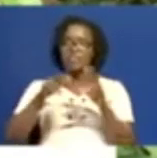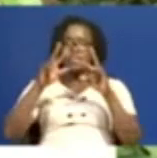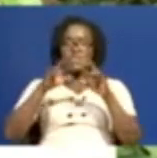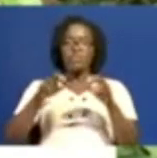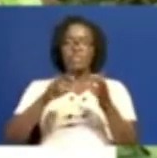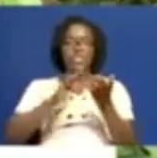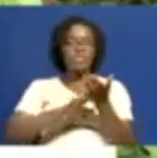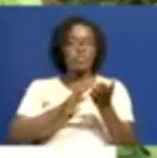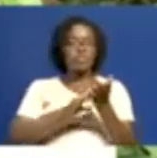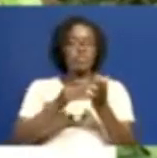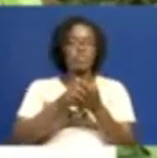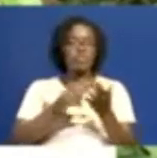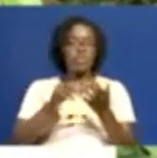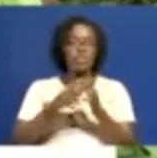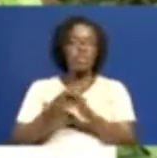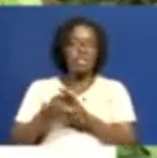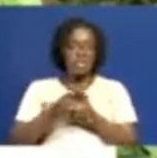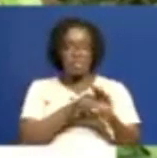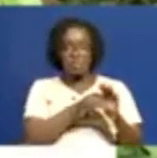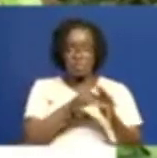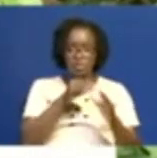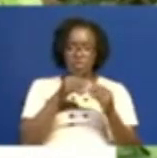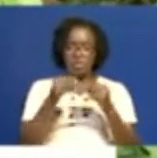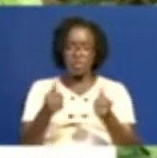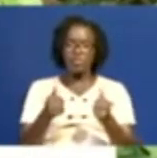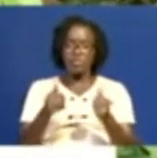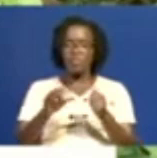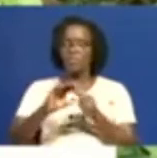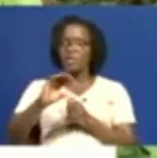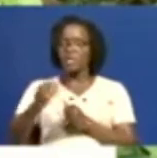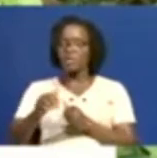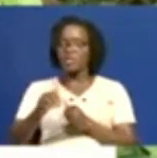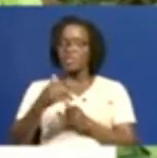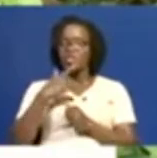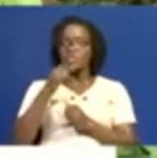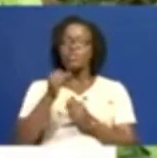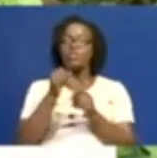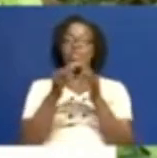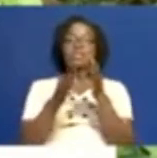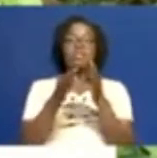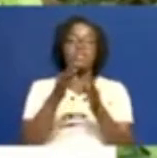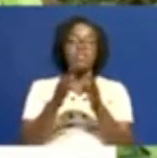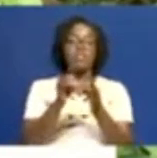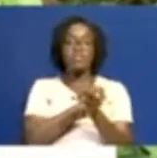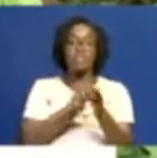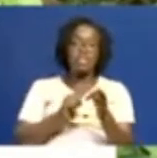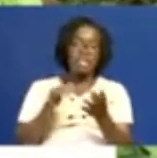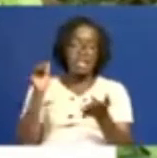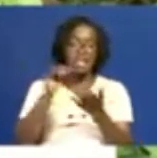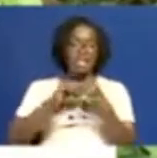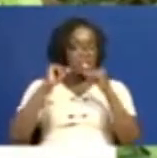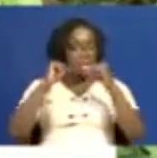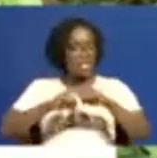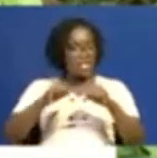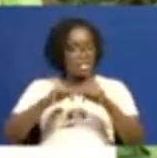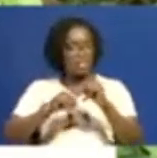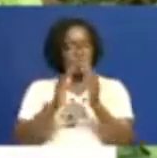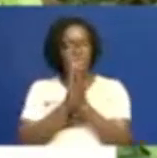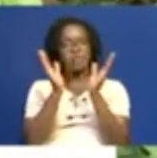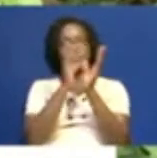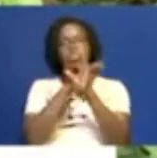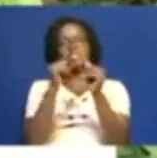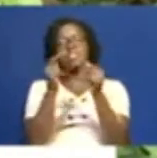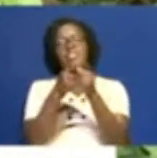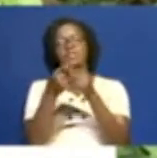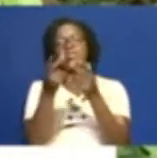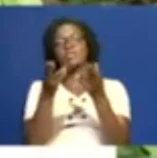the recommendations for suspension or dissolution of a county. So in this case, if the Senate again agrees with the president, then what